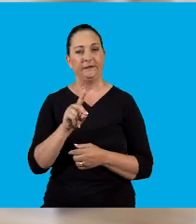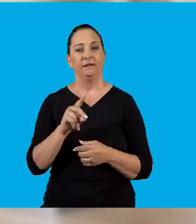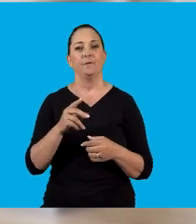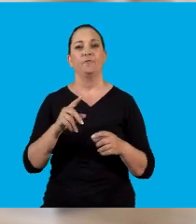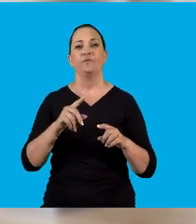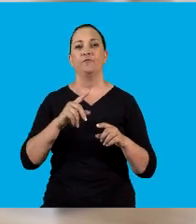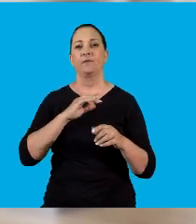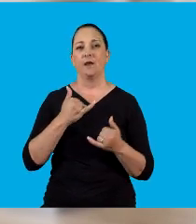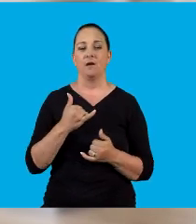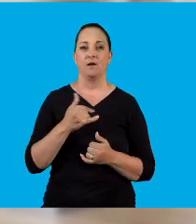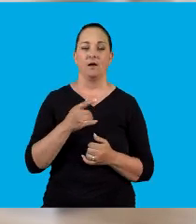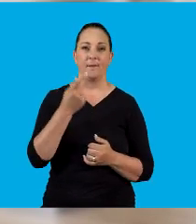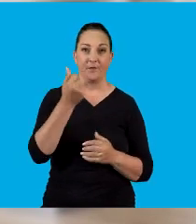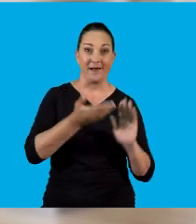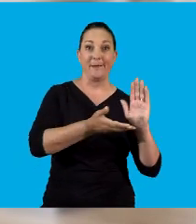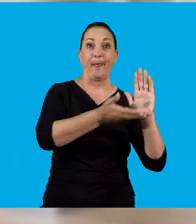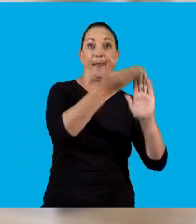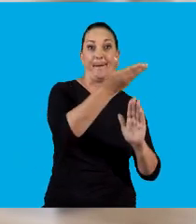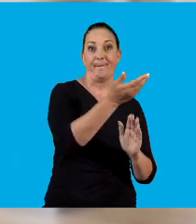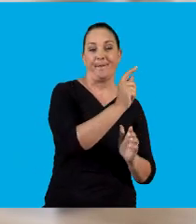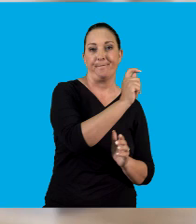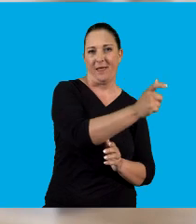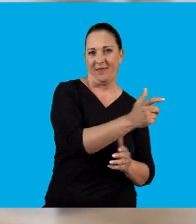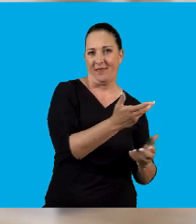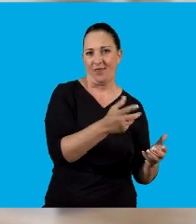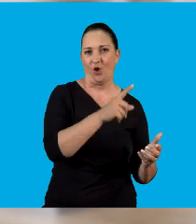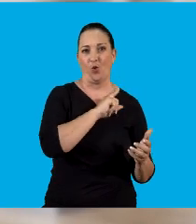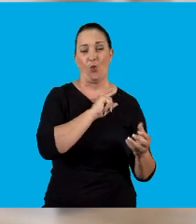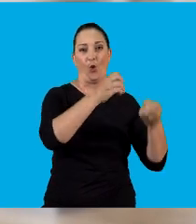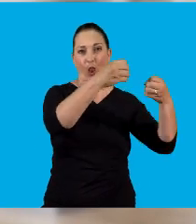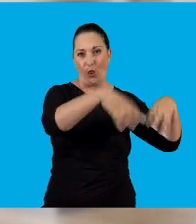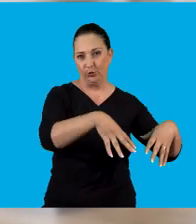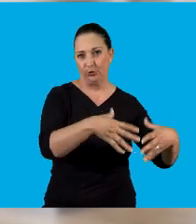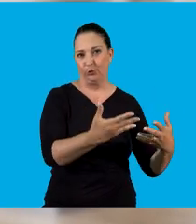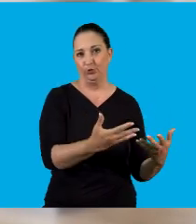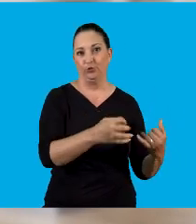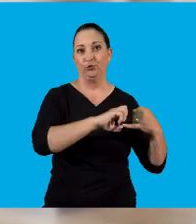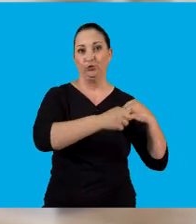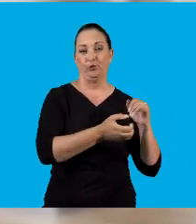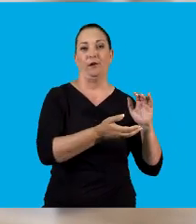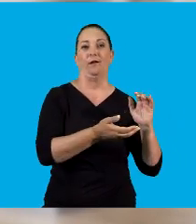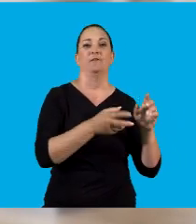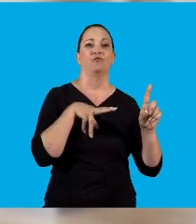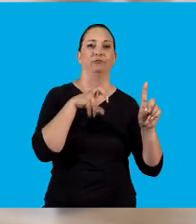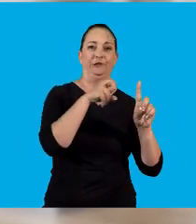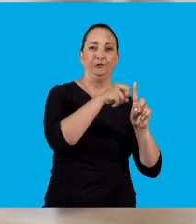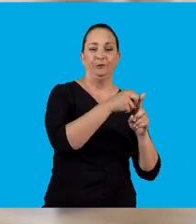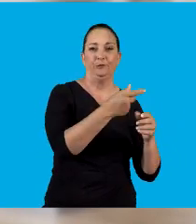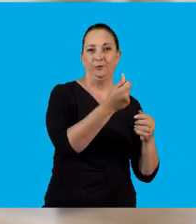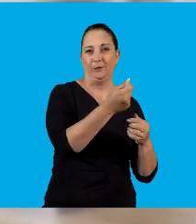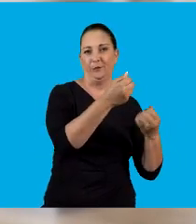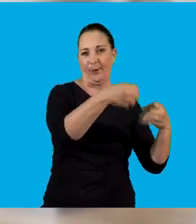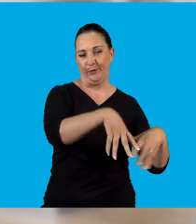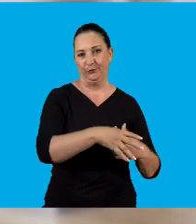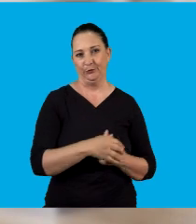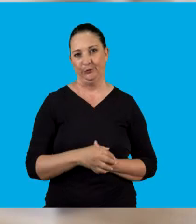pay the price because now the prices will be higher, trying to compensate for the losses, for the copies that you have